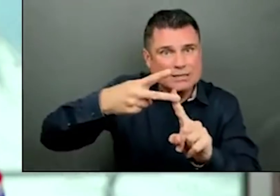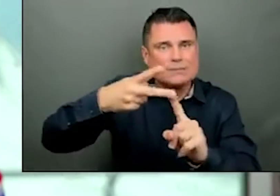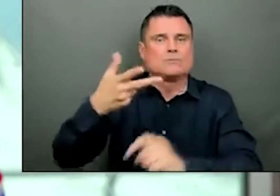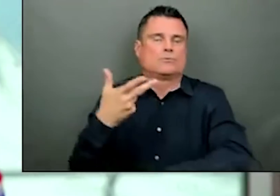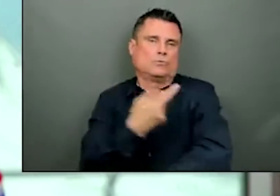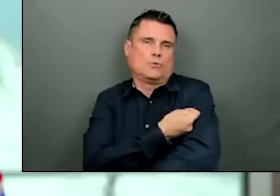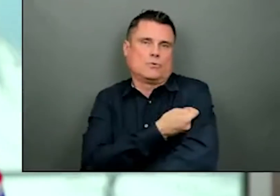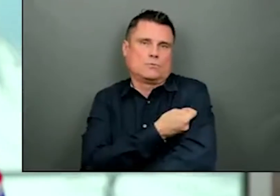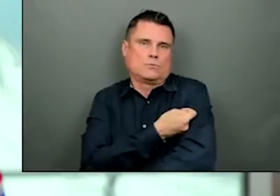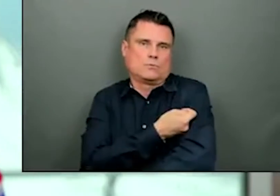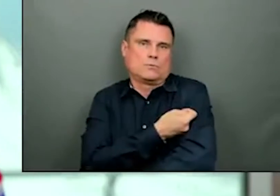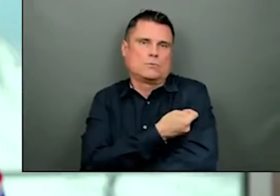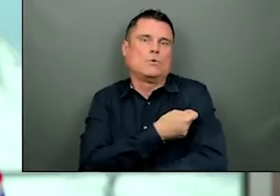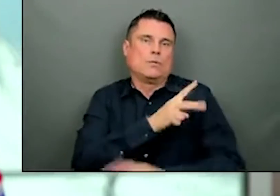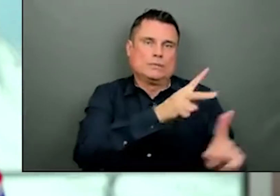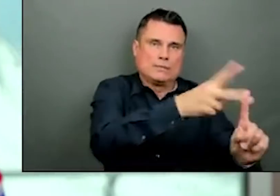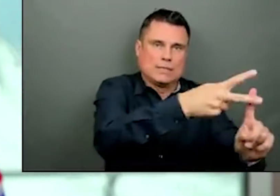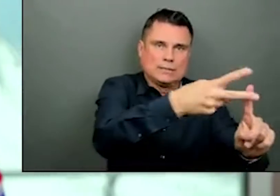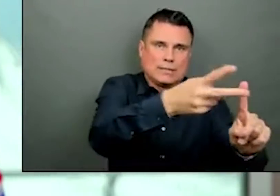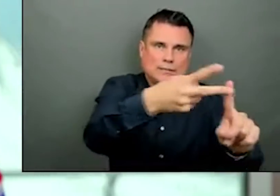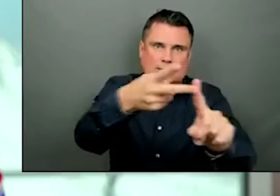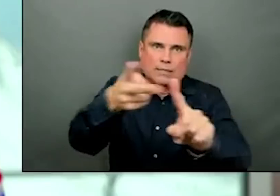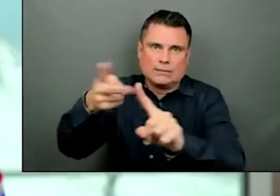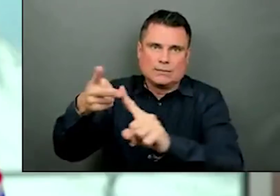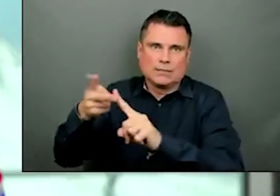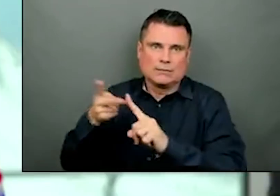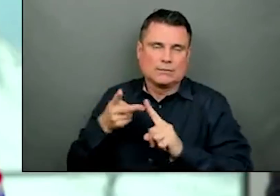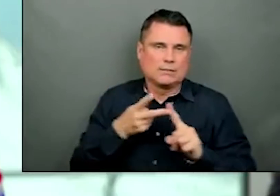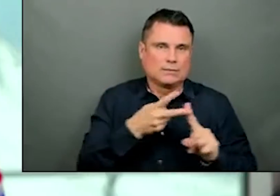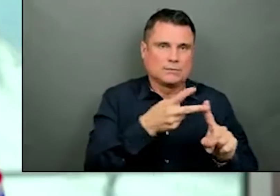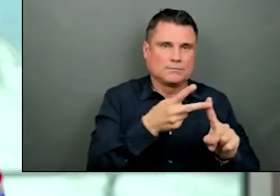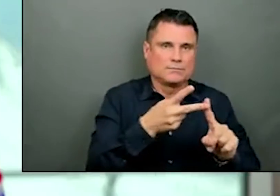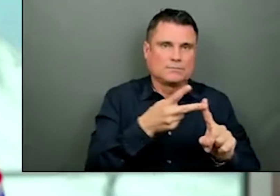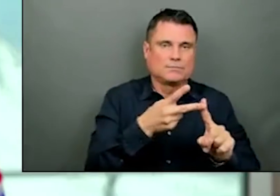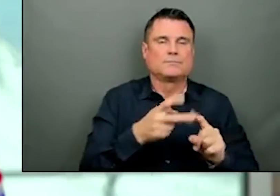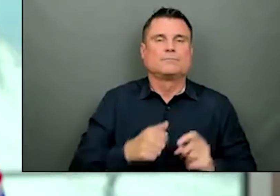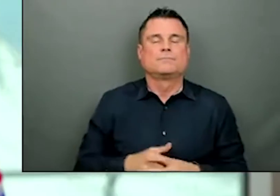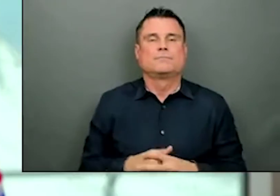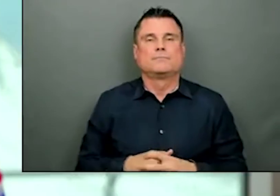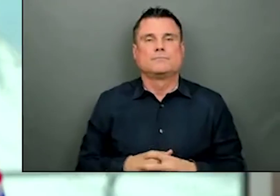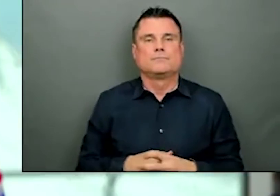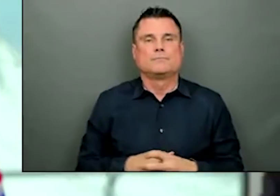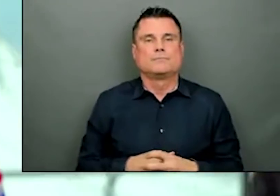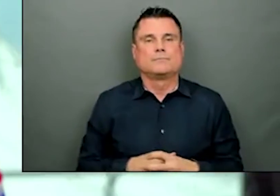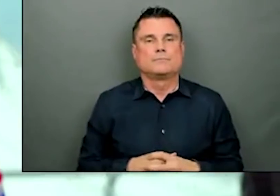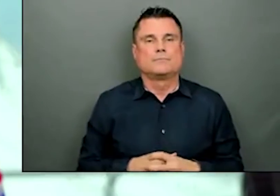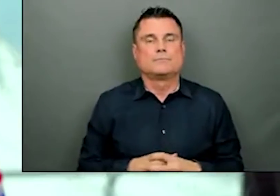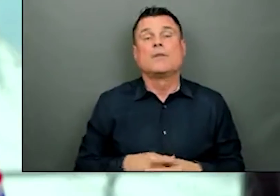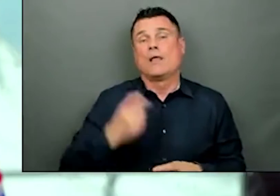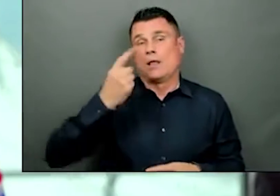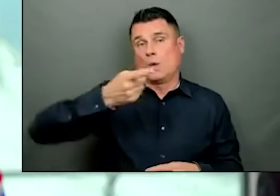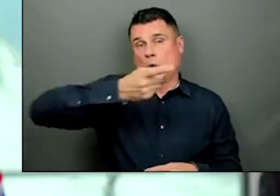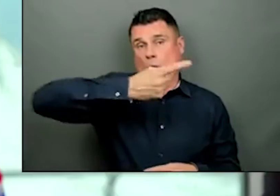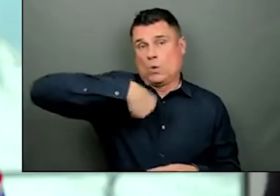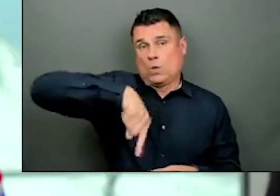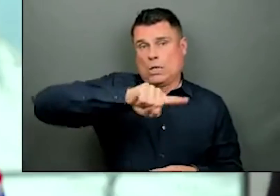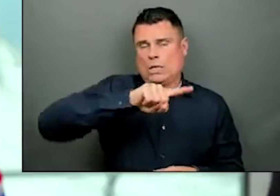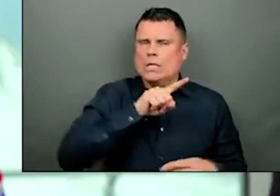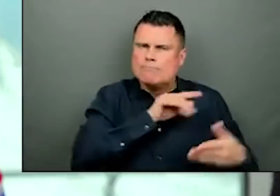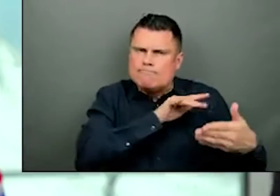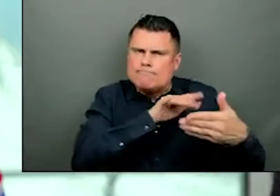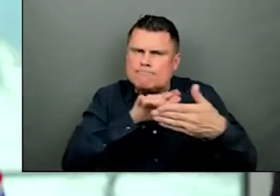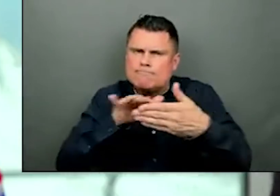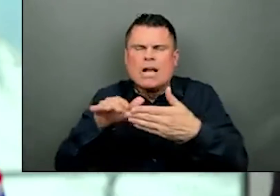the COVID vaccines, all 3 of them that we have in Canada right now and in BC, can be extended up to 4